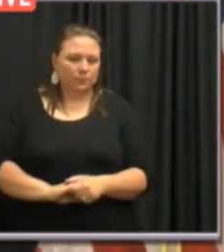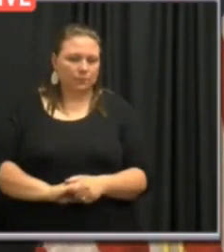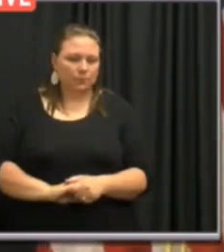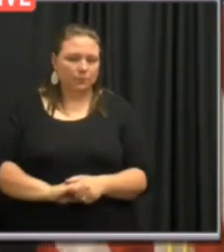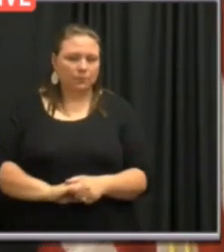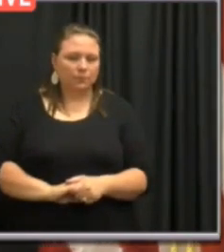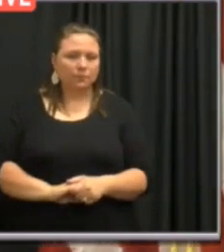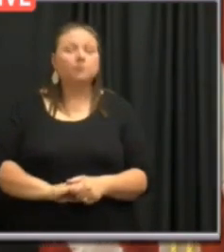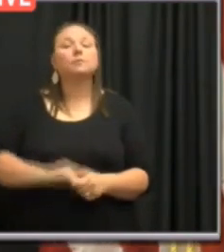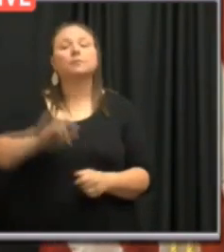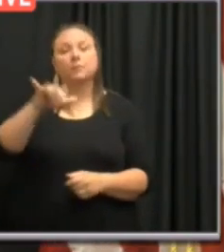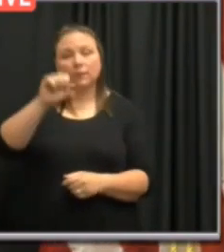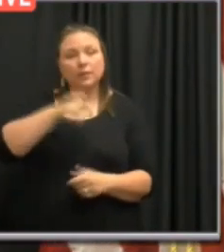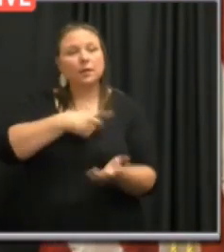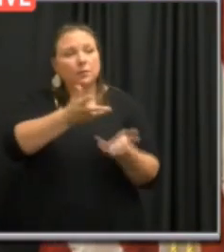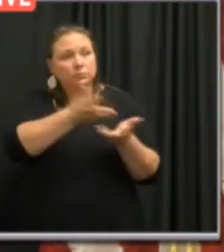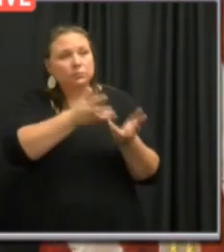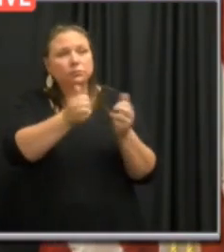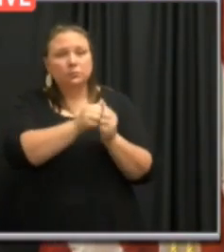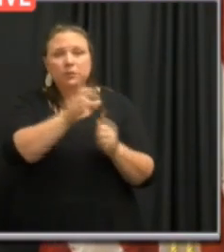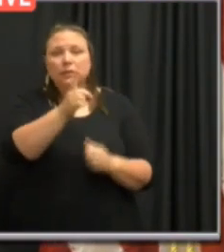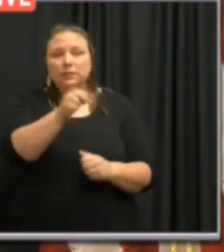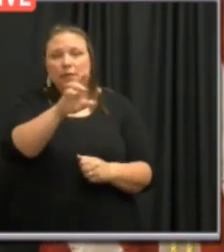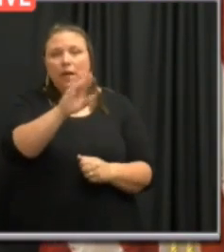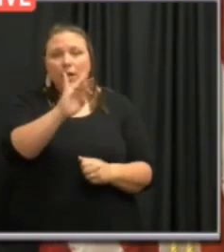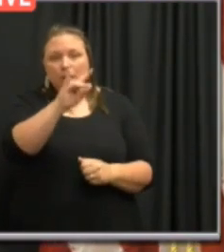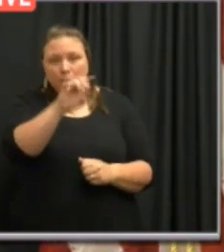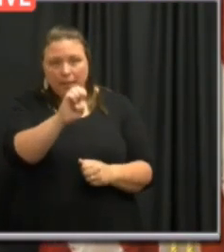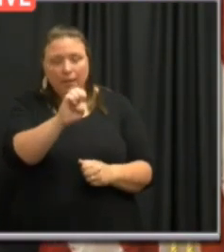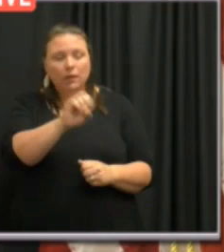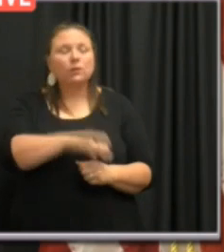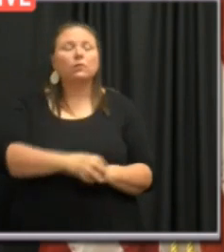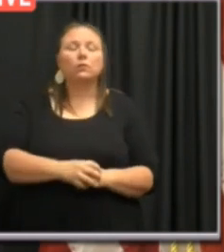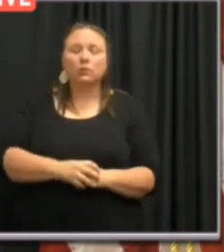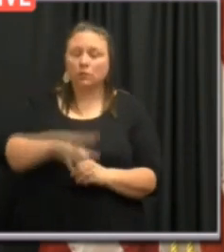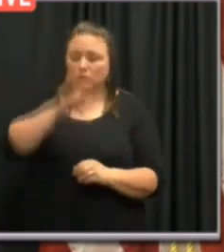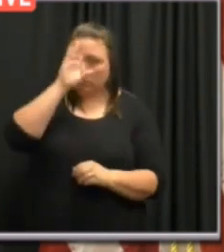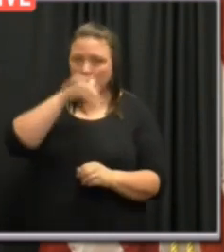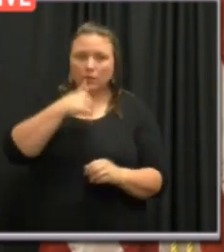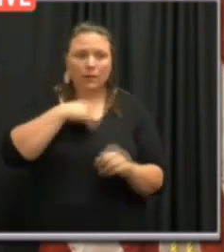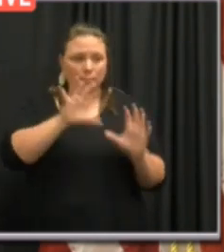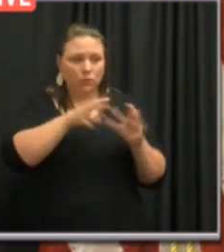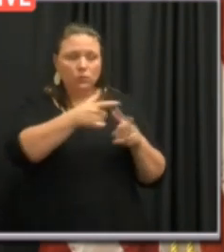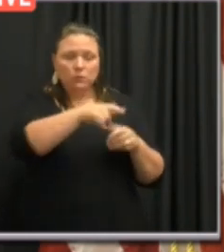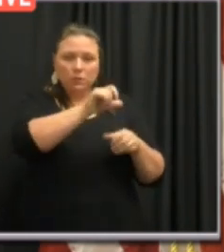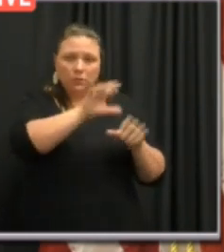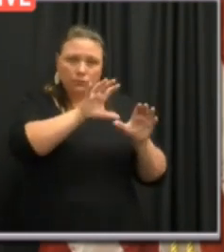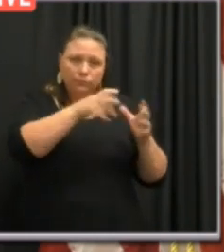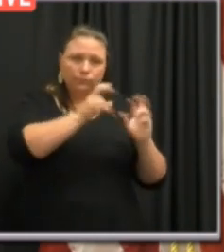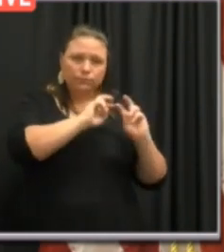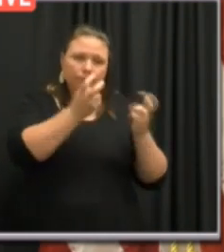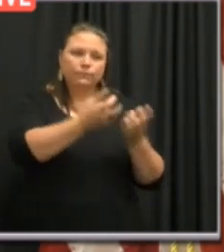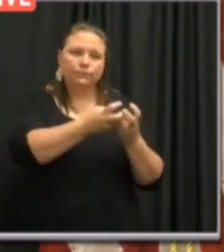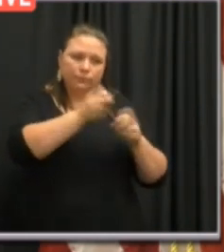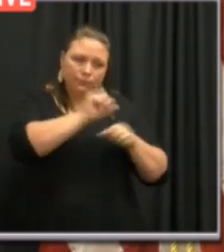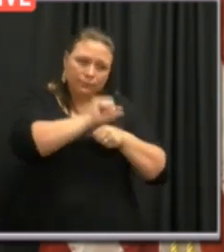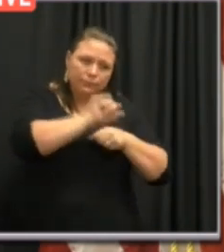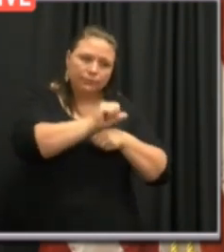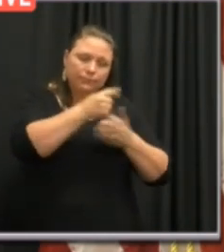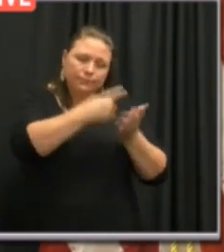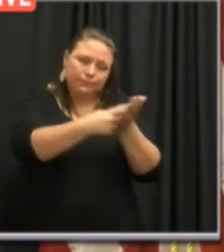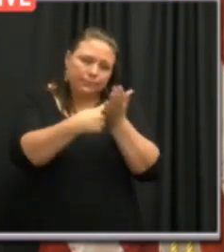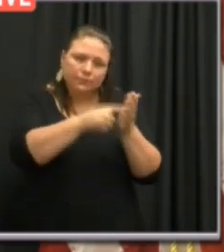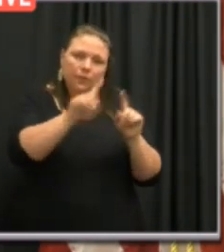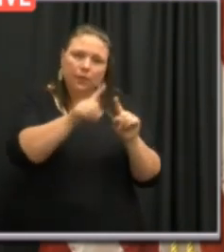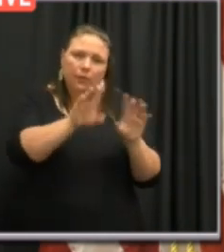Yes, I have been meeting with Dr. Battle, and I know there's a group working on the reopening of